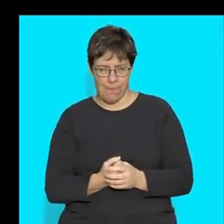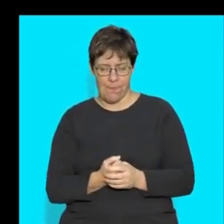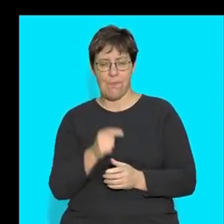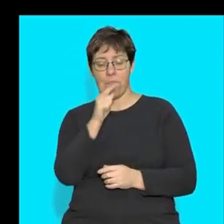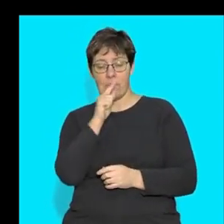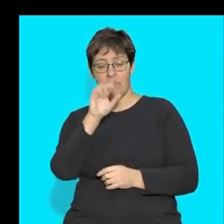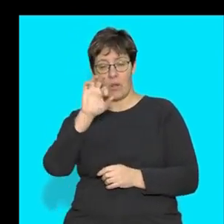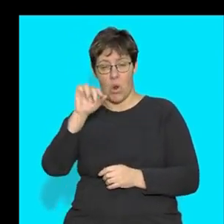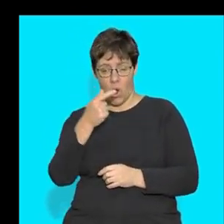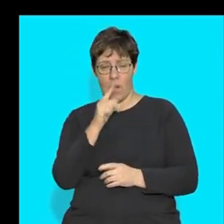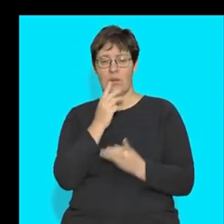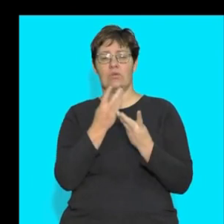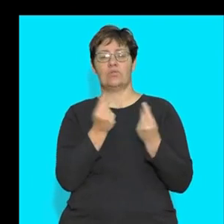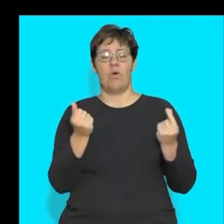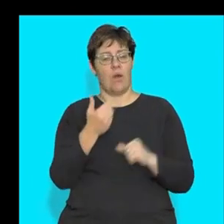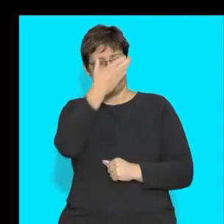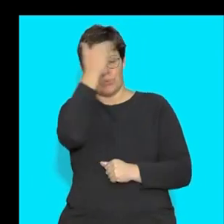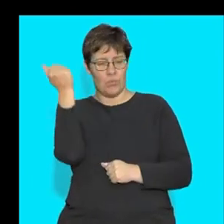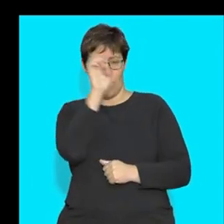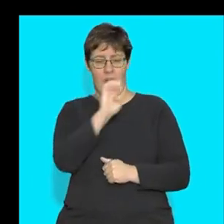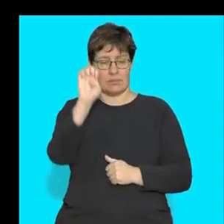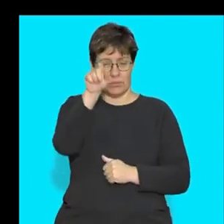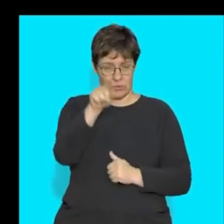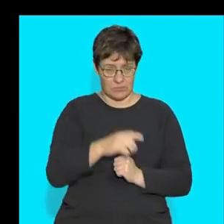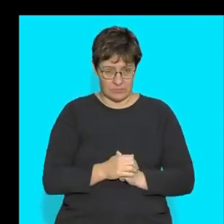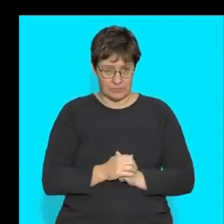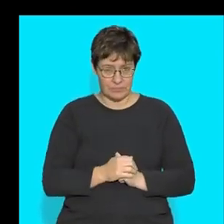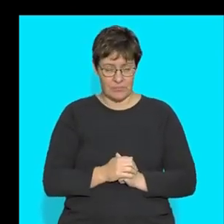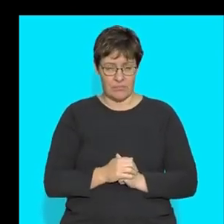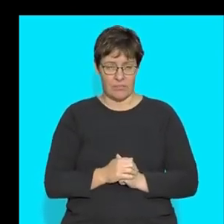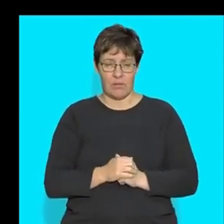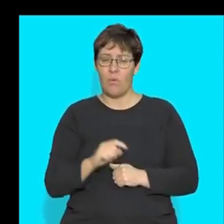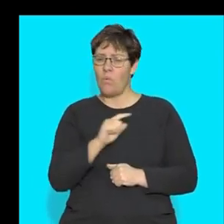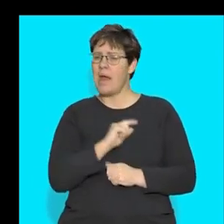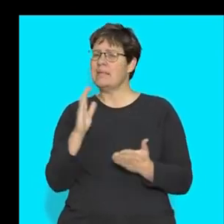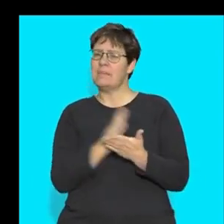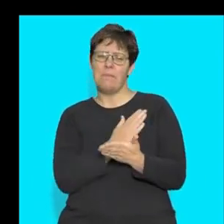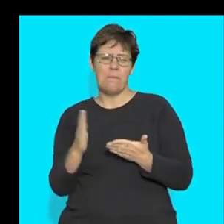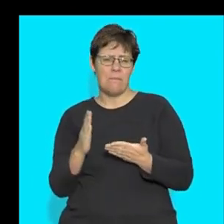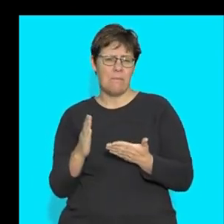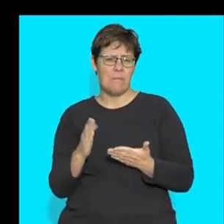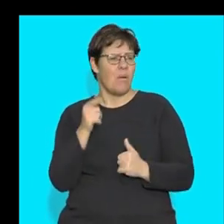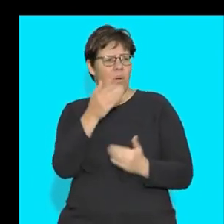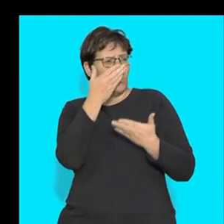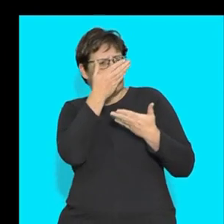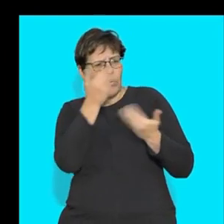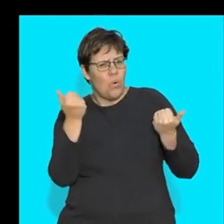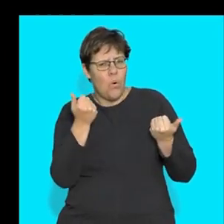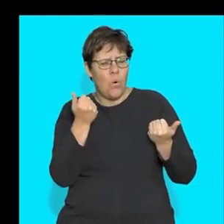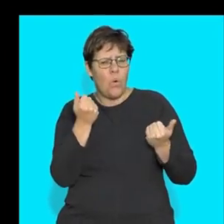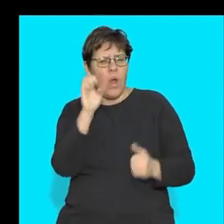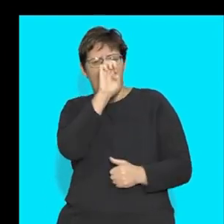to solve for unknown exponents, right? Because at times you'll find that we don't know how to find